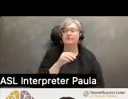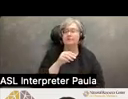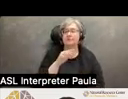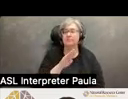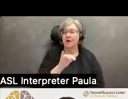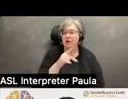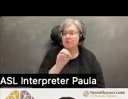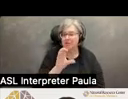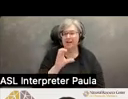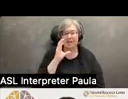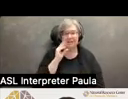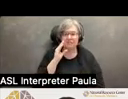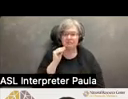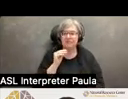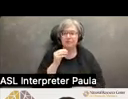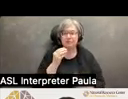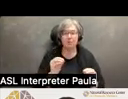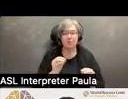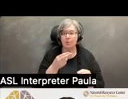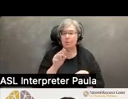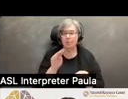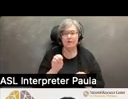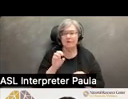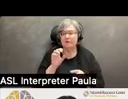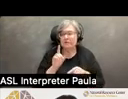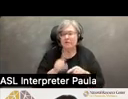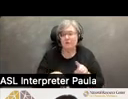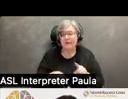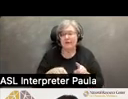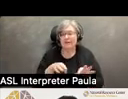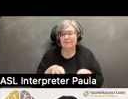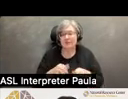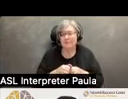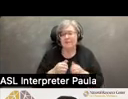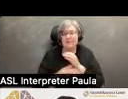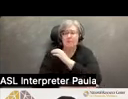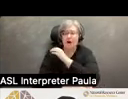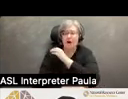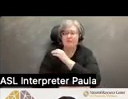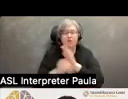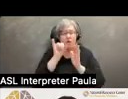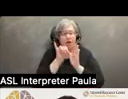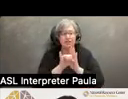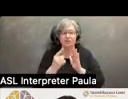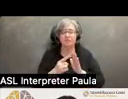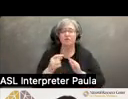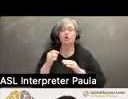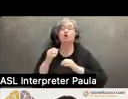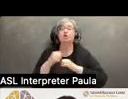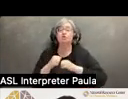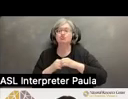experiencing homelessness cannot be explained by poverty or identity alone. Structural racism,